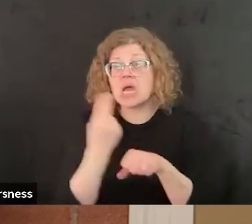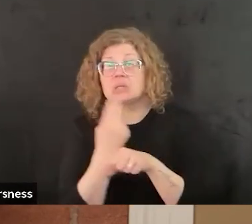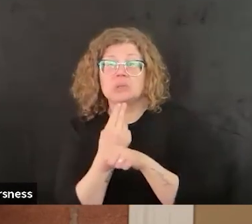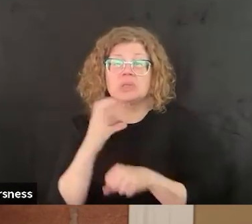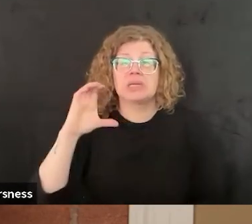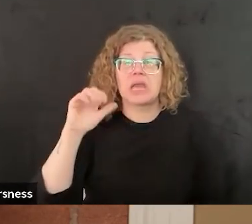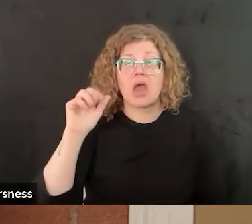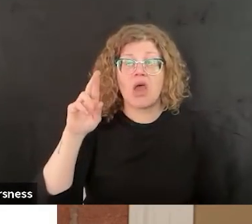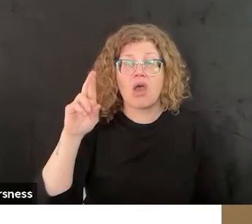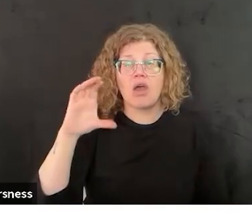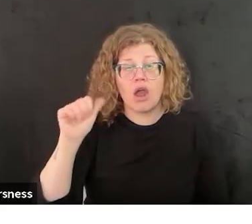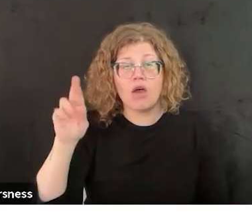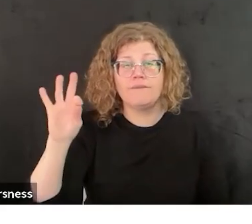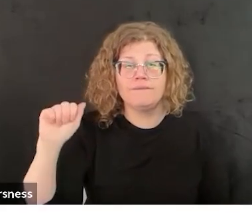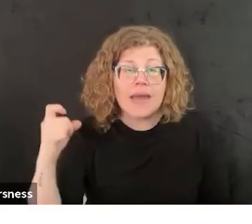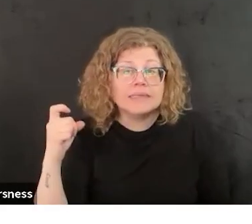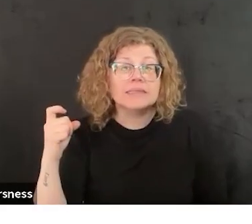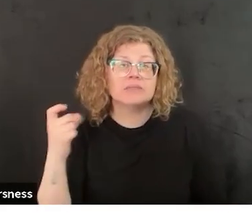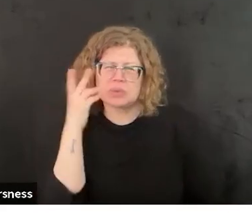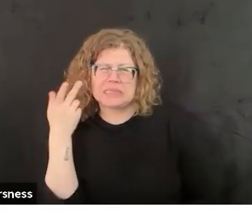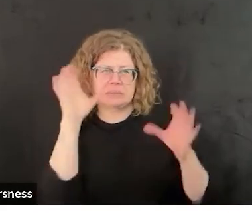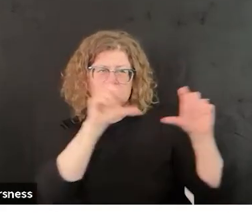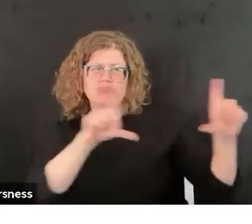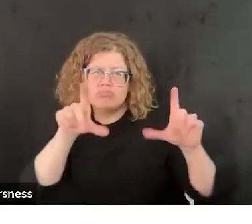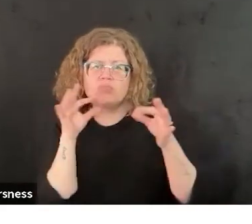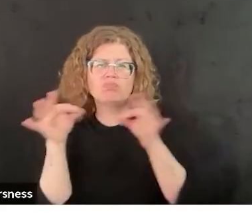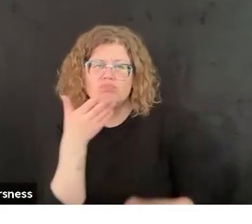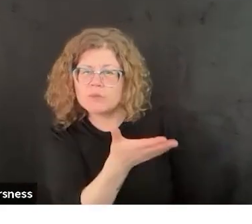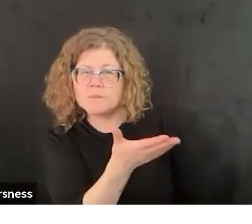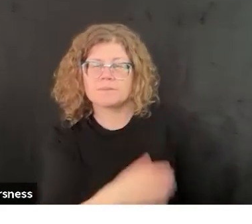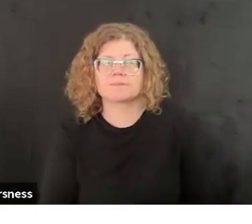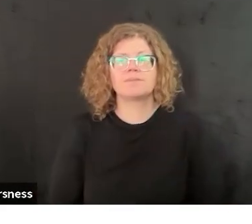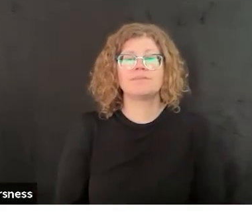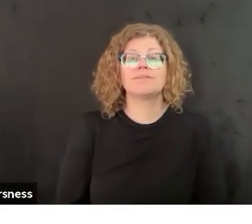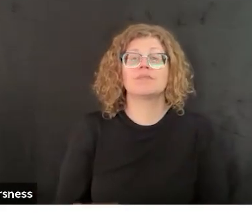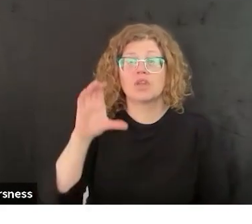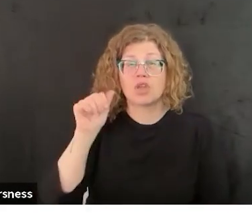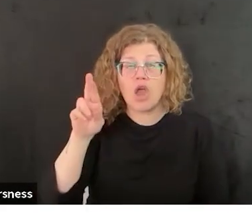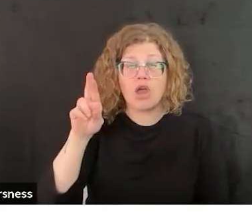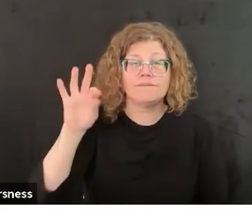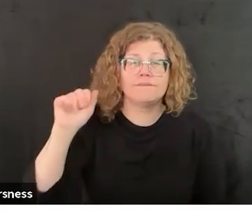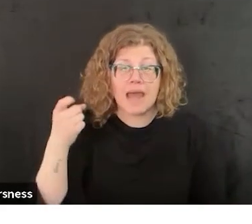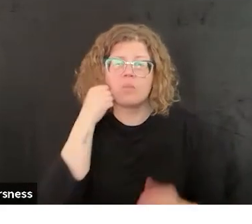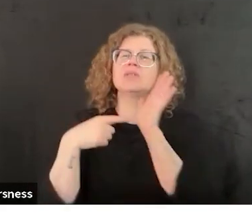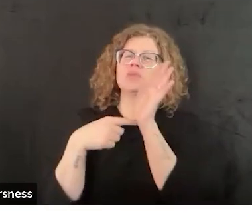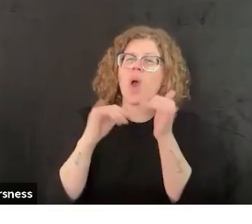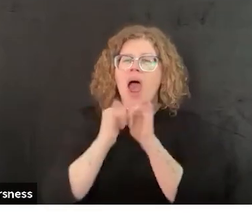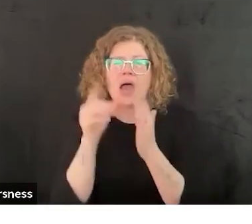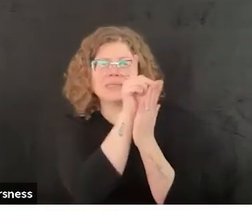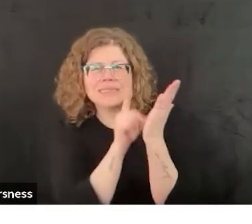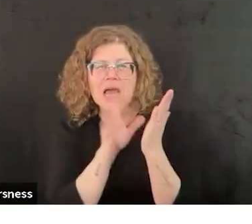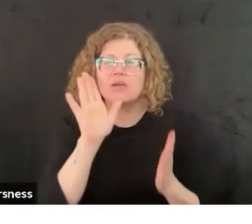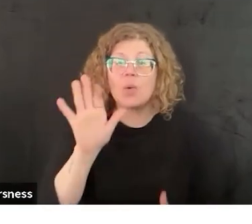use things like Carfac, which is a really great tool. We've got the link on the landing page. It kind of lays out for you how you